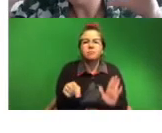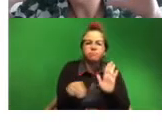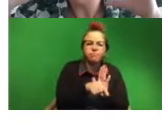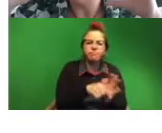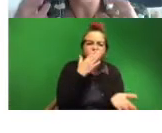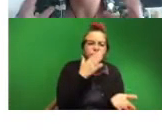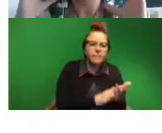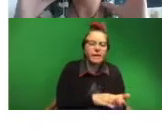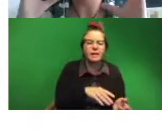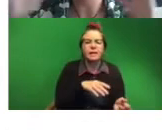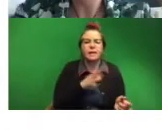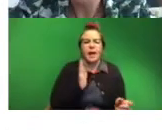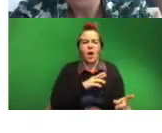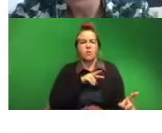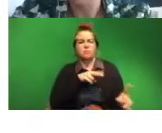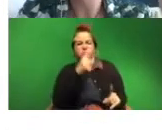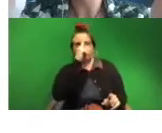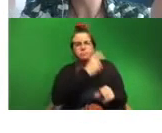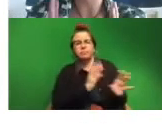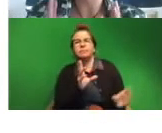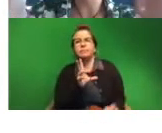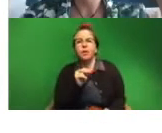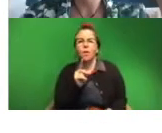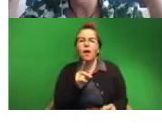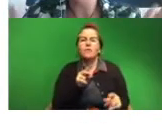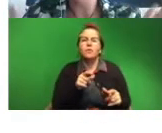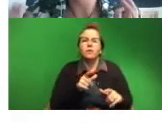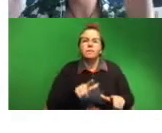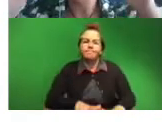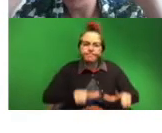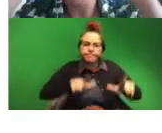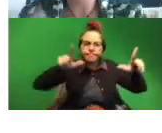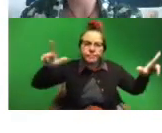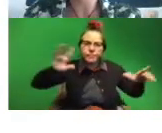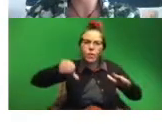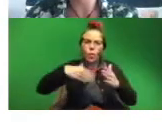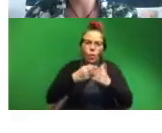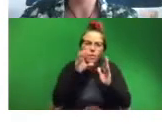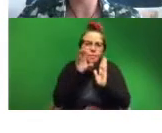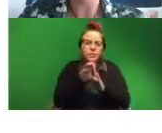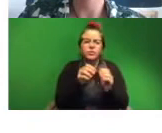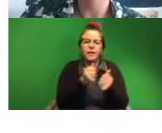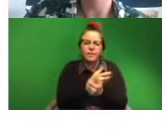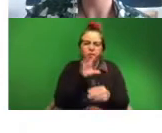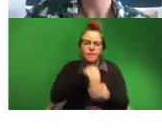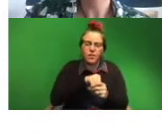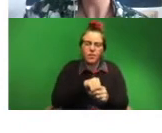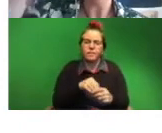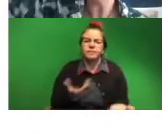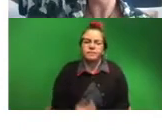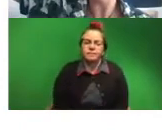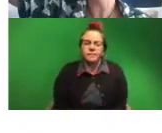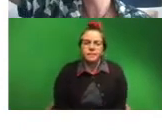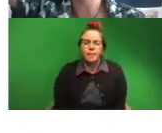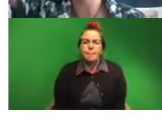we see it from our picture. We have to look at the entire globe, the entire encompassing idea.